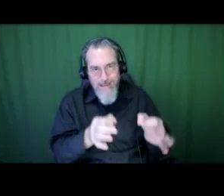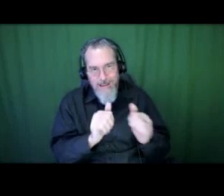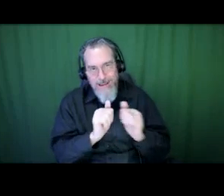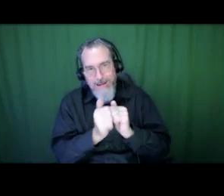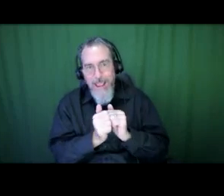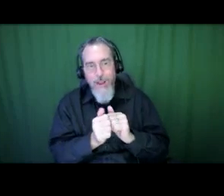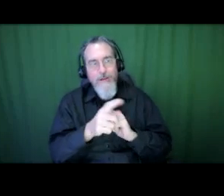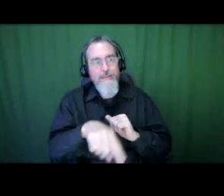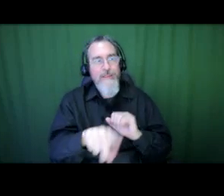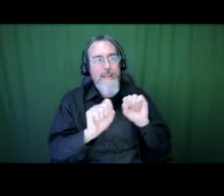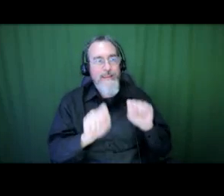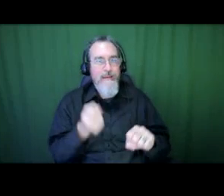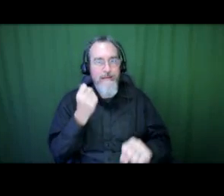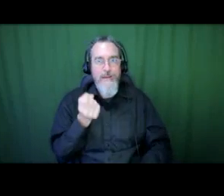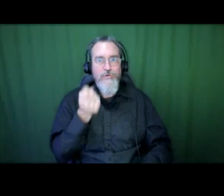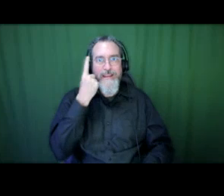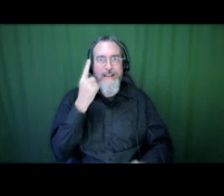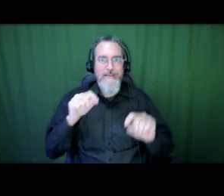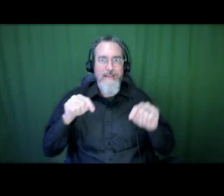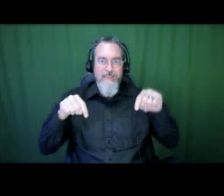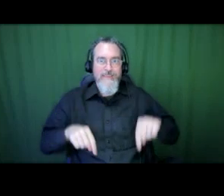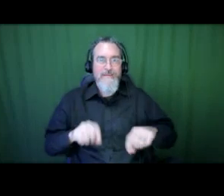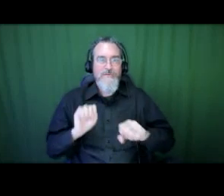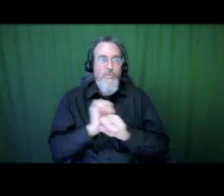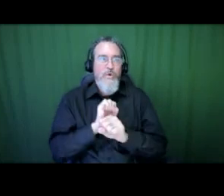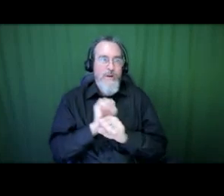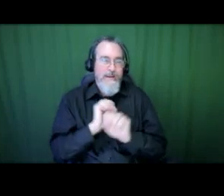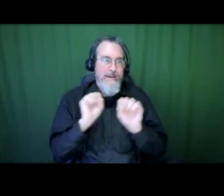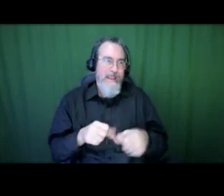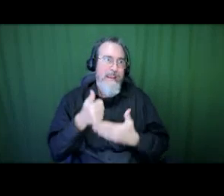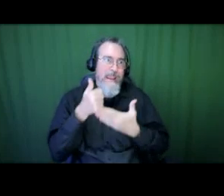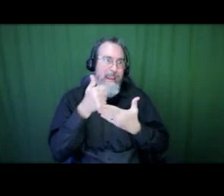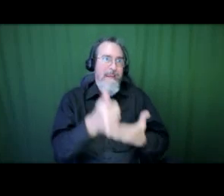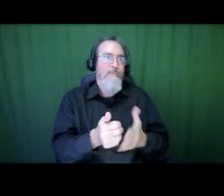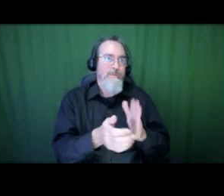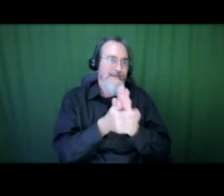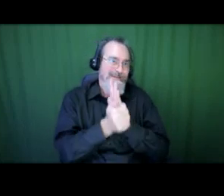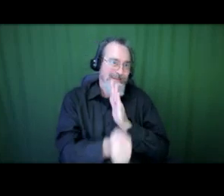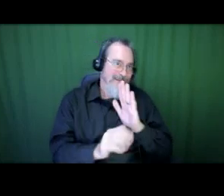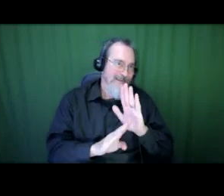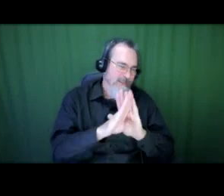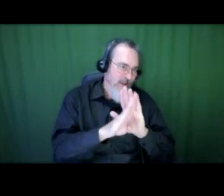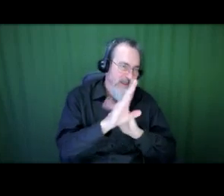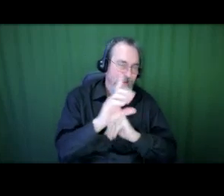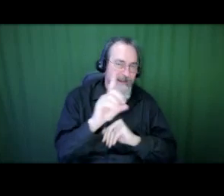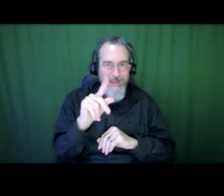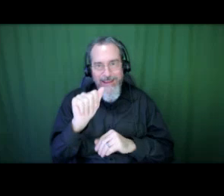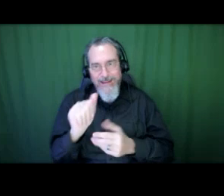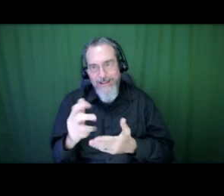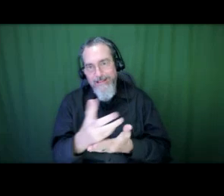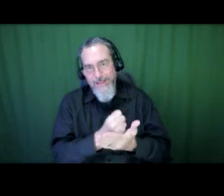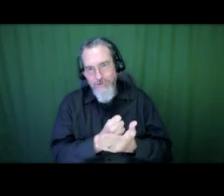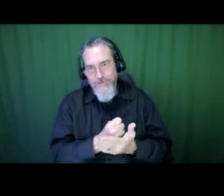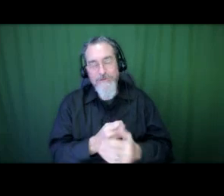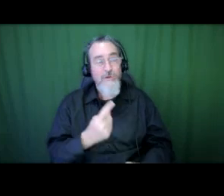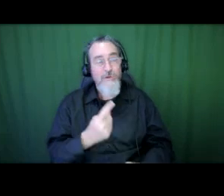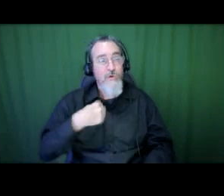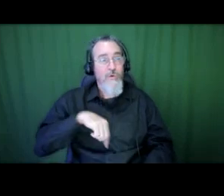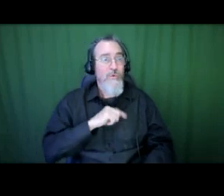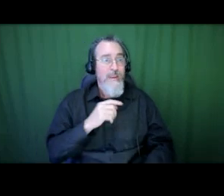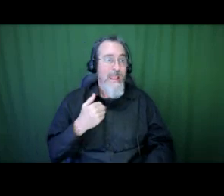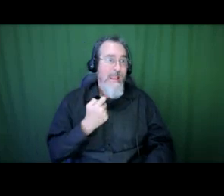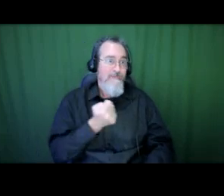of how this work can help them with climate resilience, with skill development, and with data collection. And so we're providing a number of wraparound services, including access to